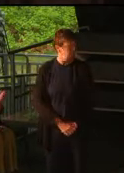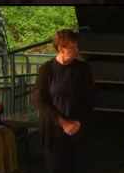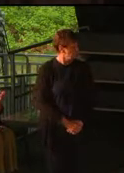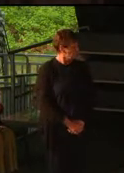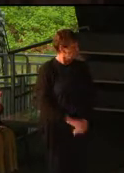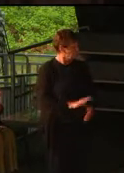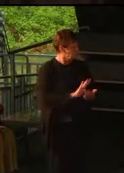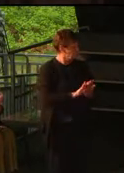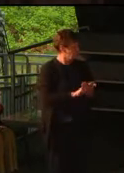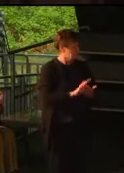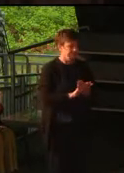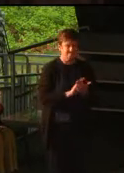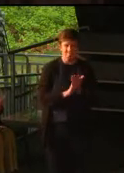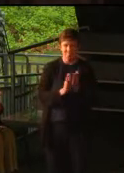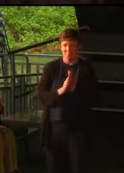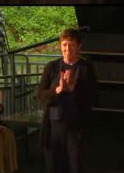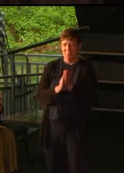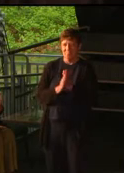Congratulations.